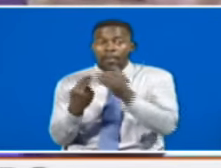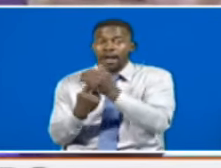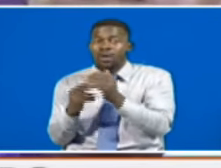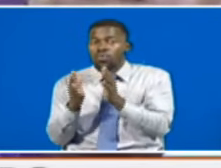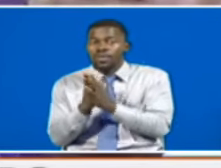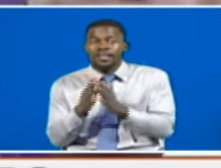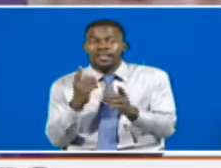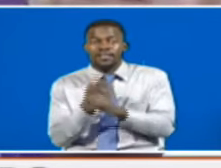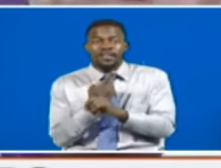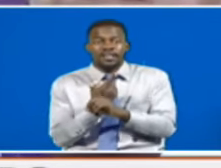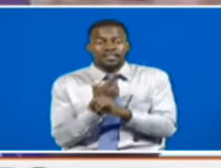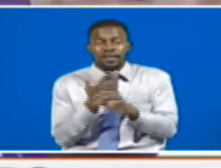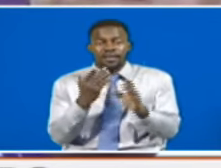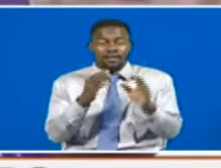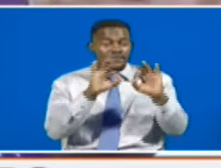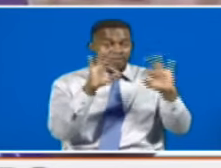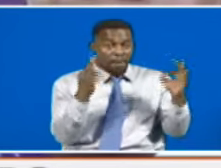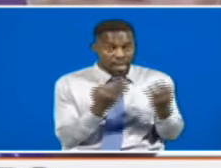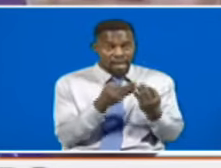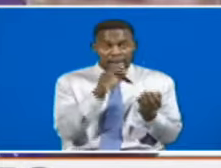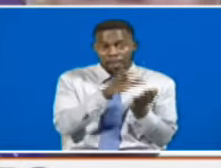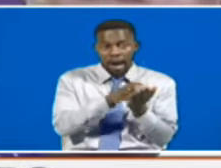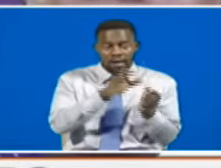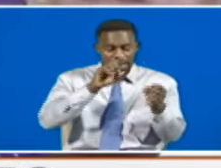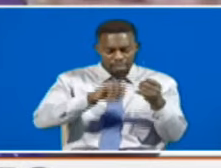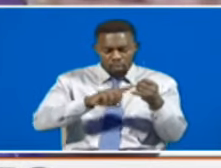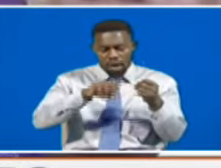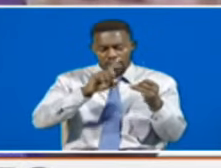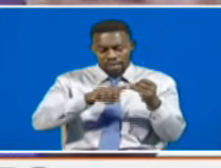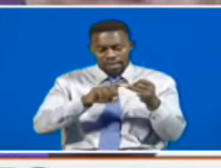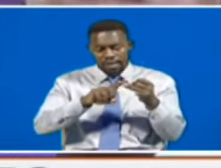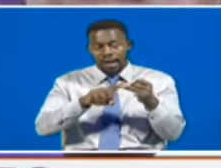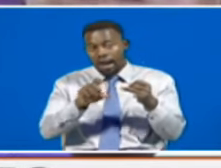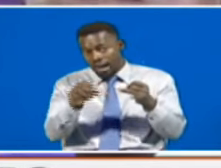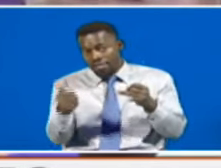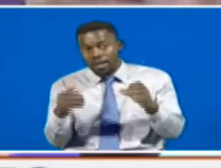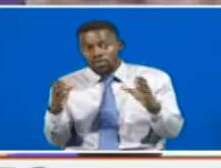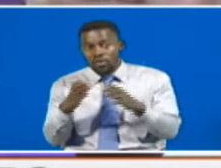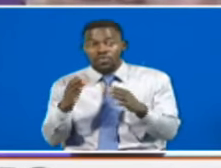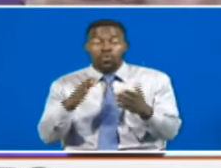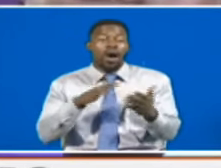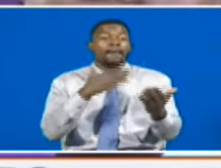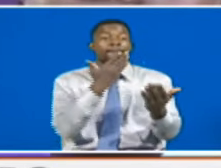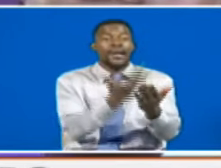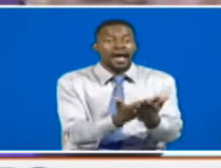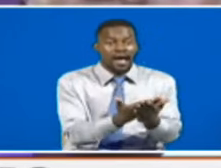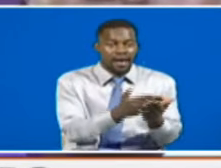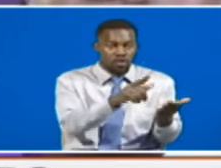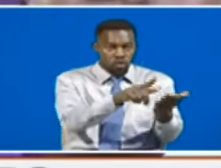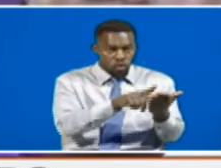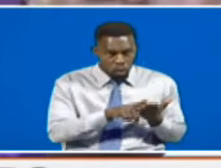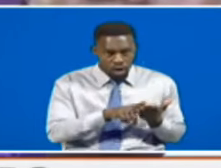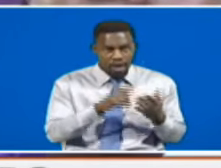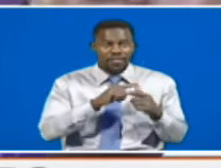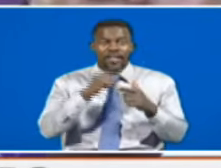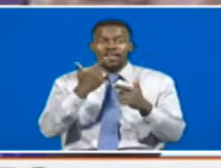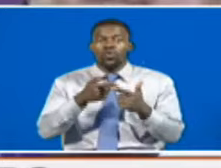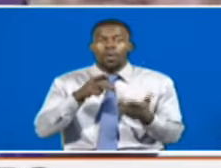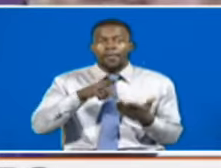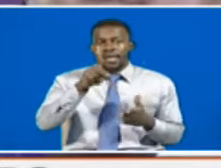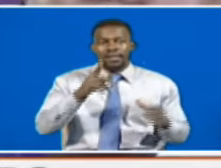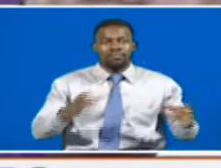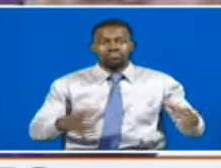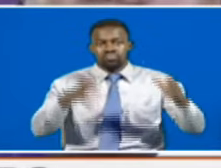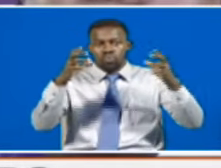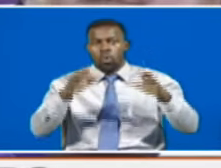and Family Bank, whereby you can apply for a loan and then you buy the tank. Or you can buy the tank by paying